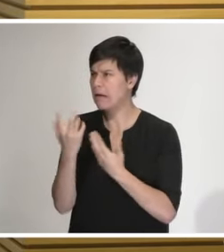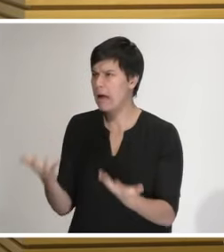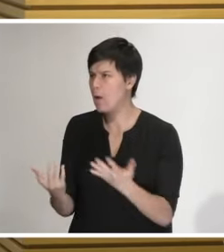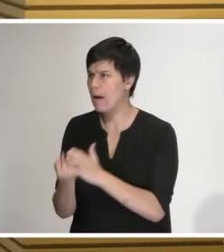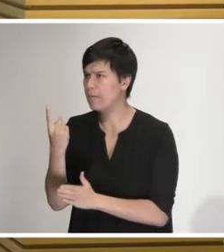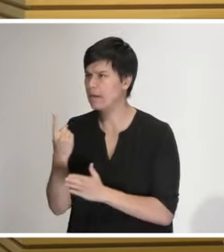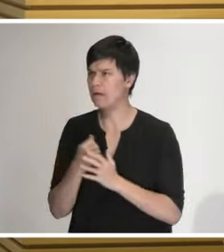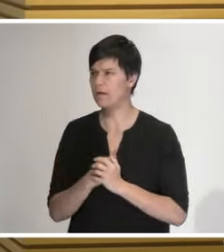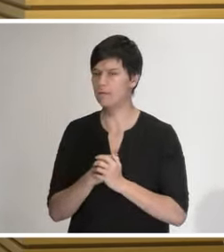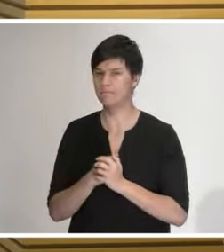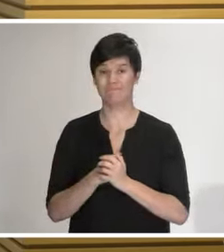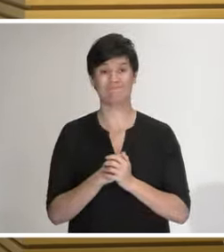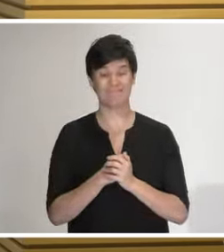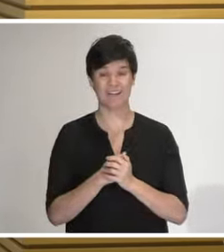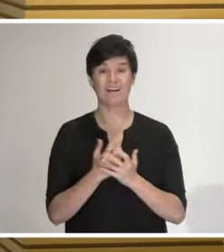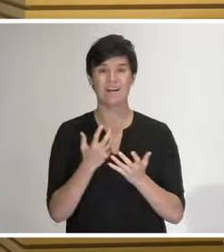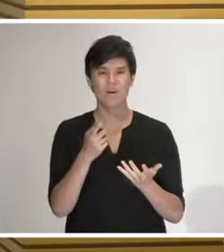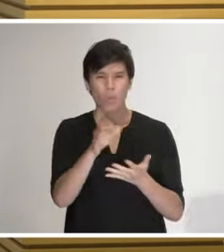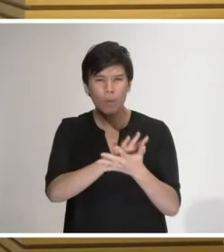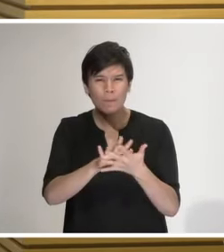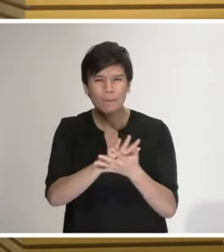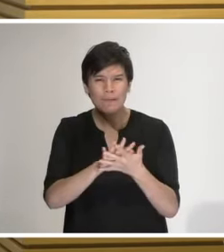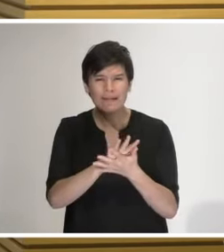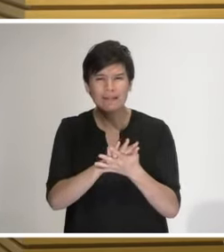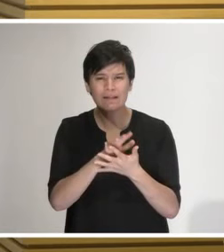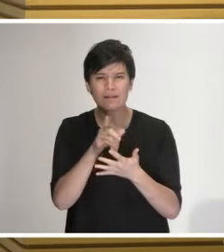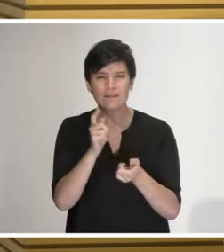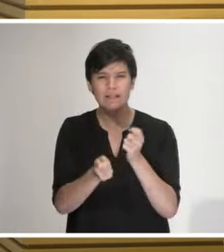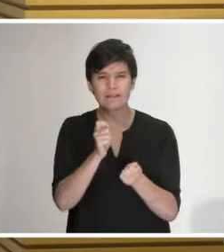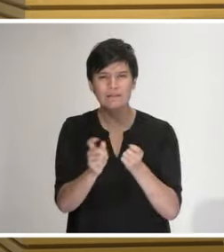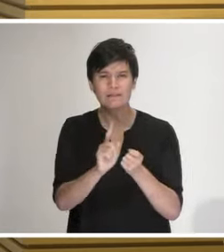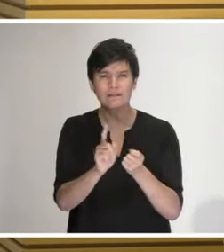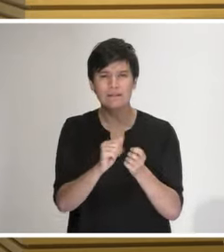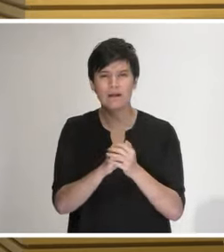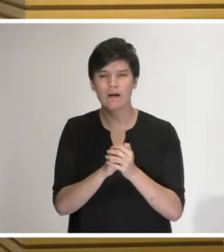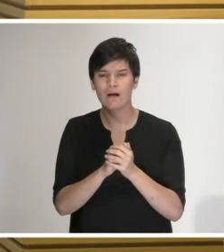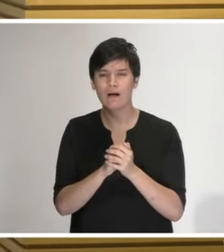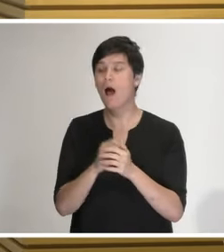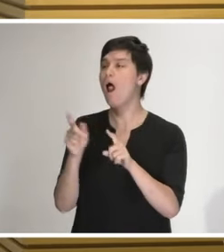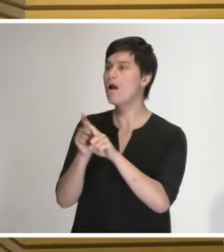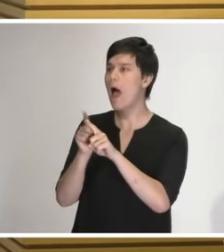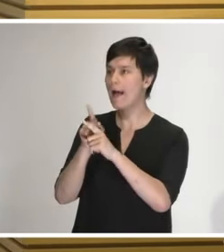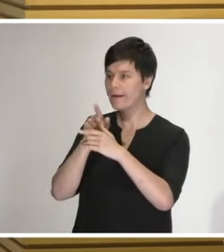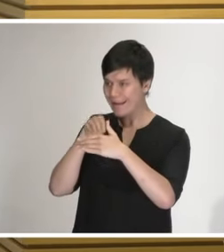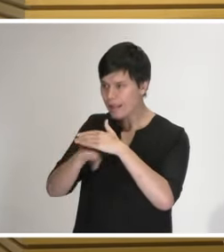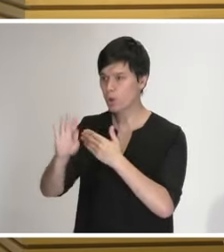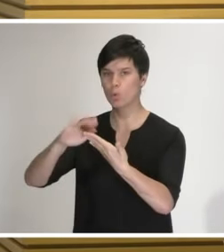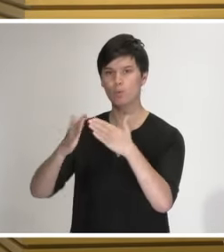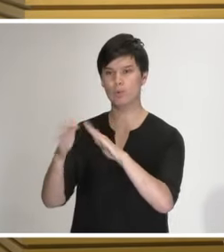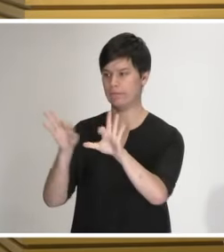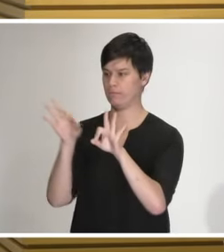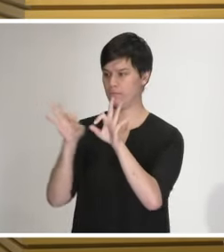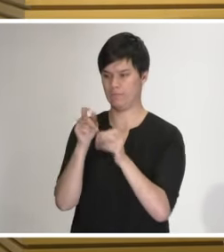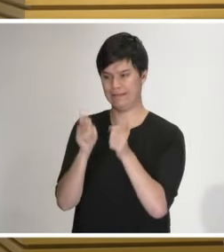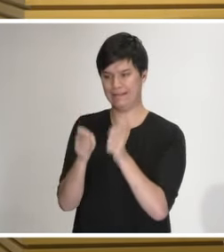I might put the question back to you as what you mean by the surveillance testing. Around going out into the community? Well, we